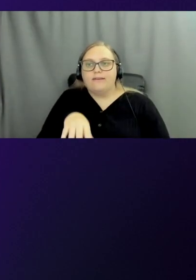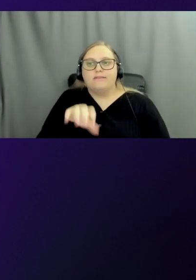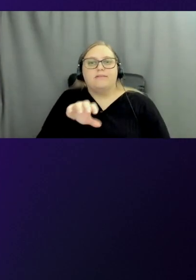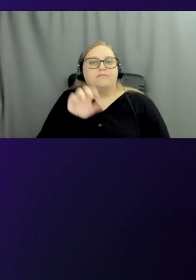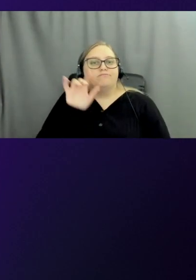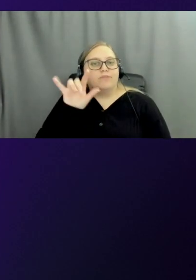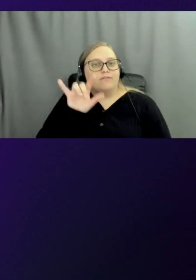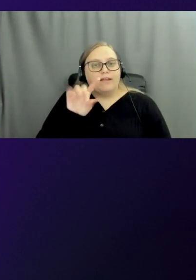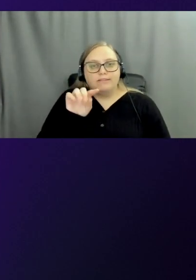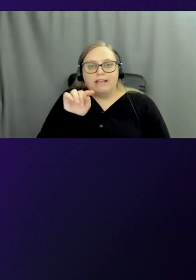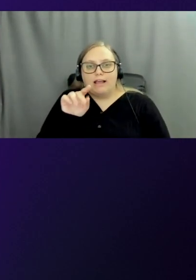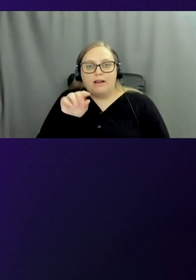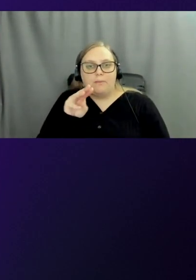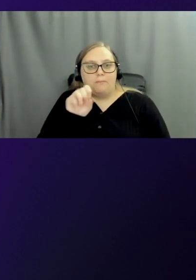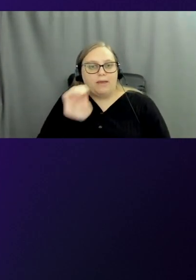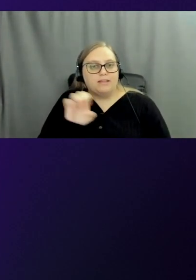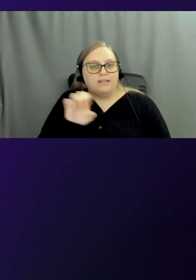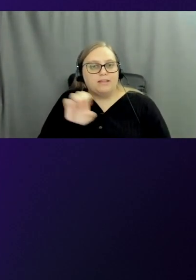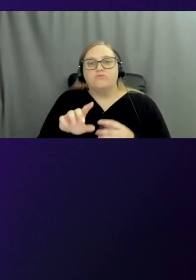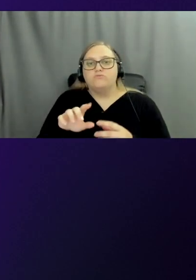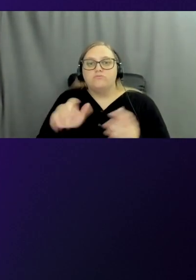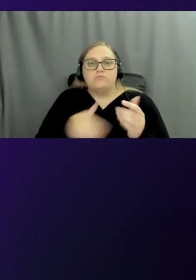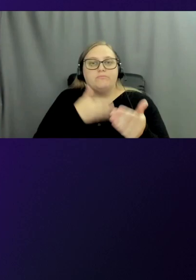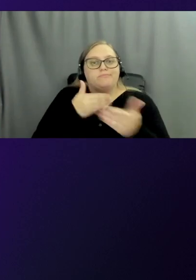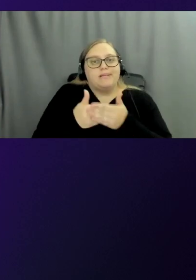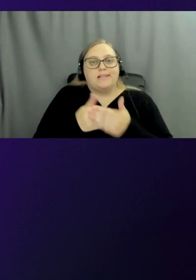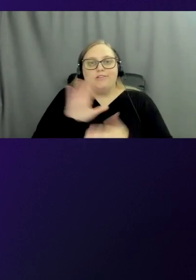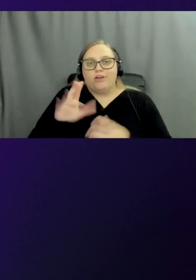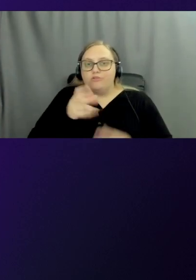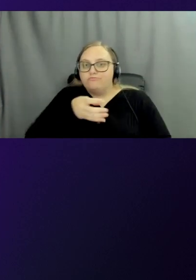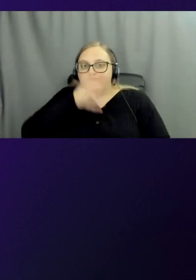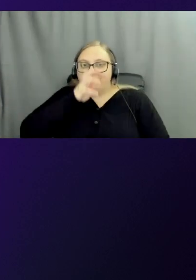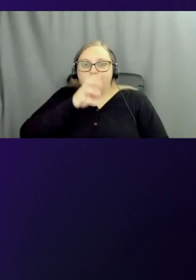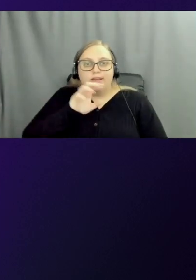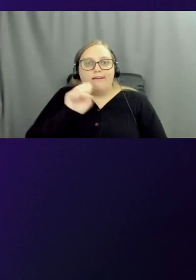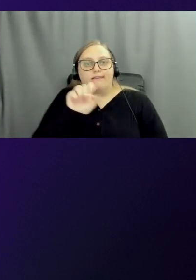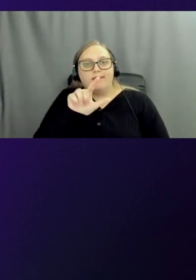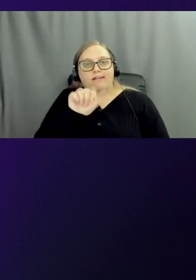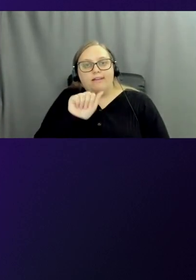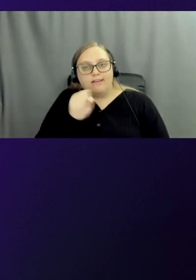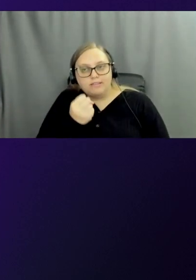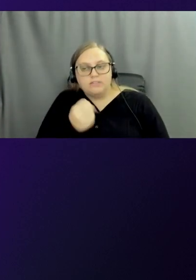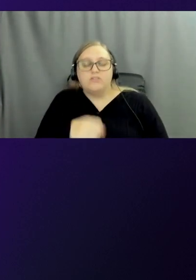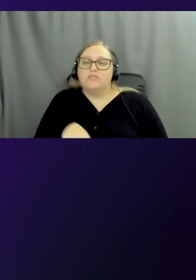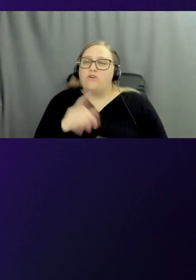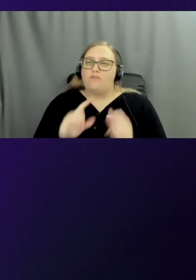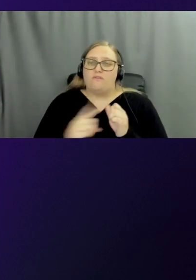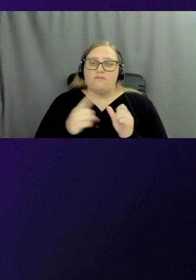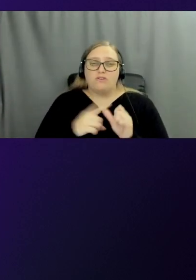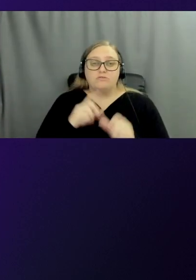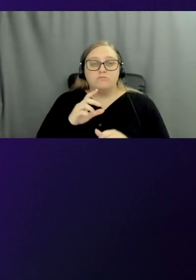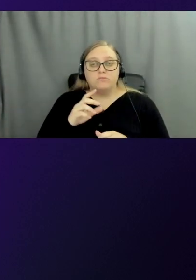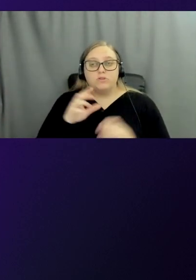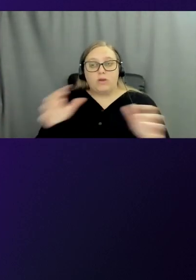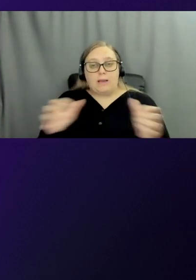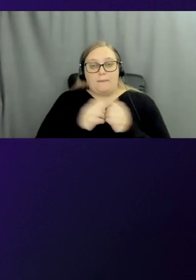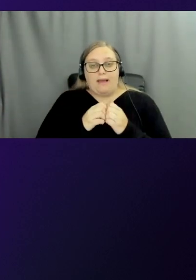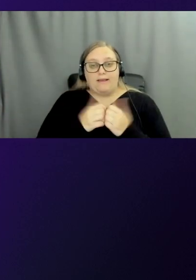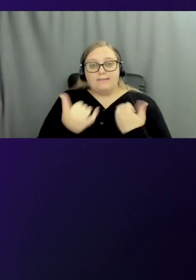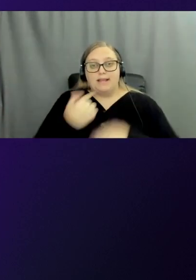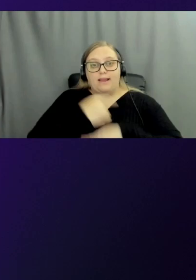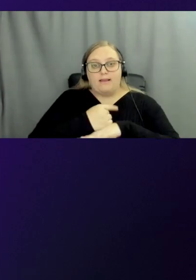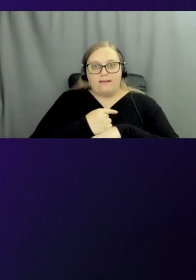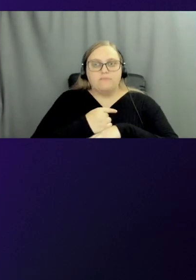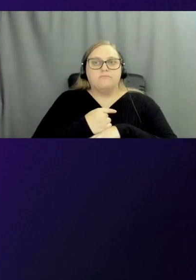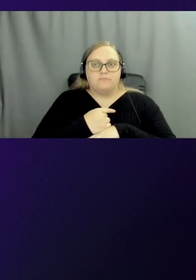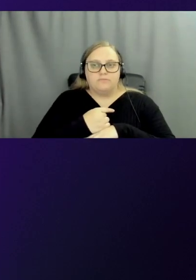to meet the stringent SLAs. So I love the example. First, I never thought we would talk about ticket buying today at all, but I think all of